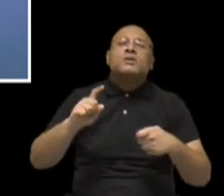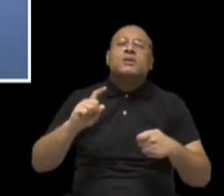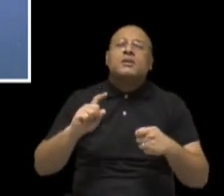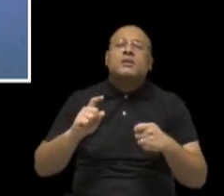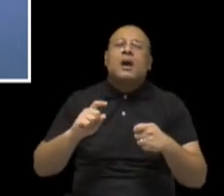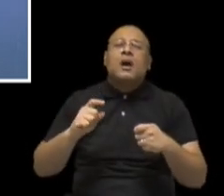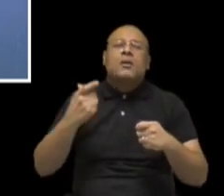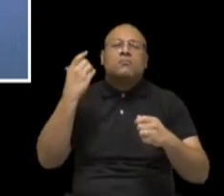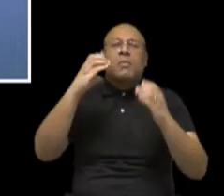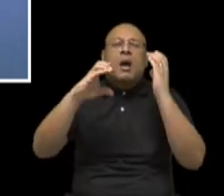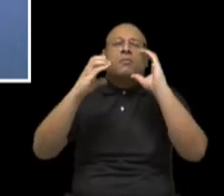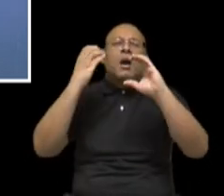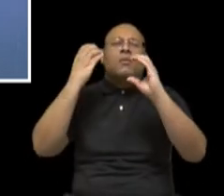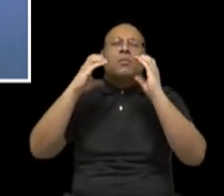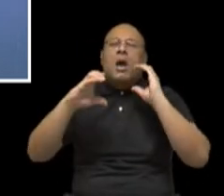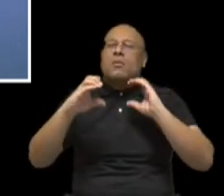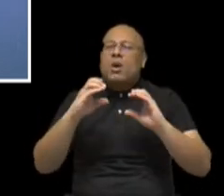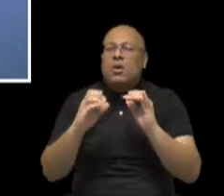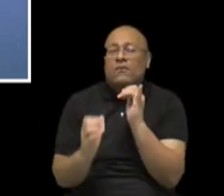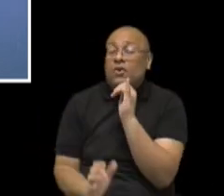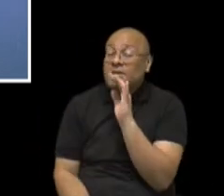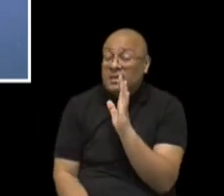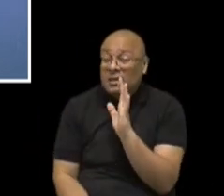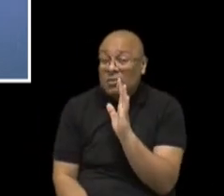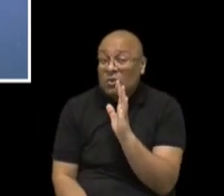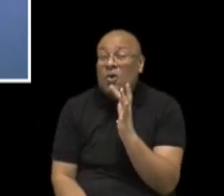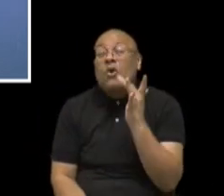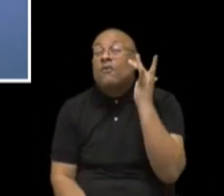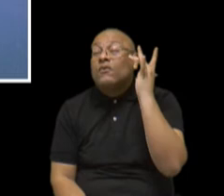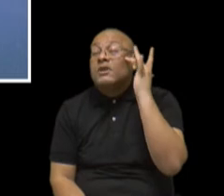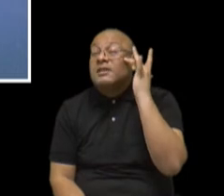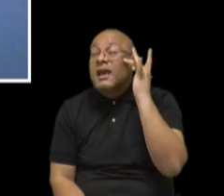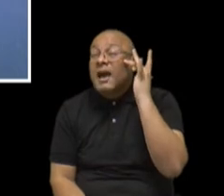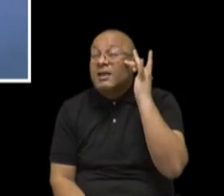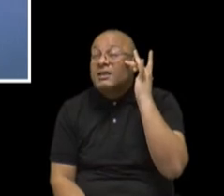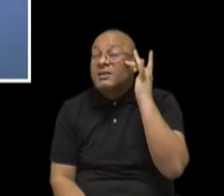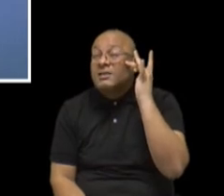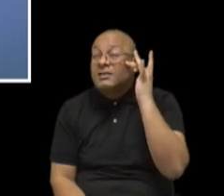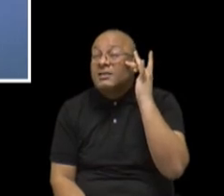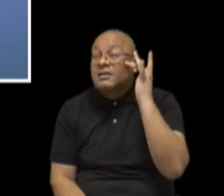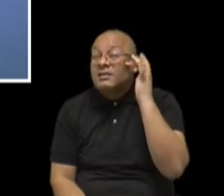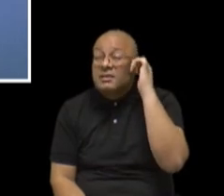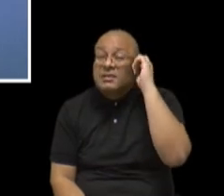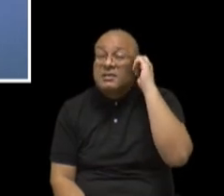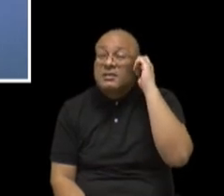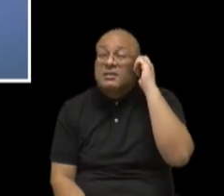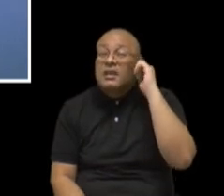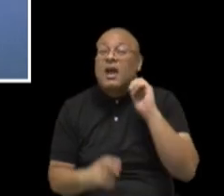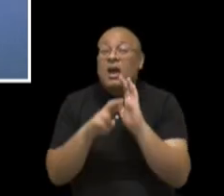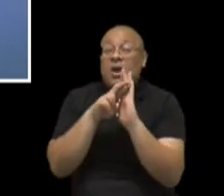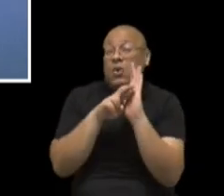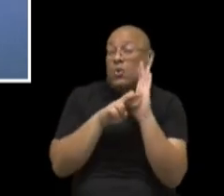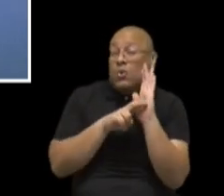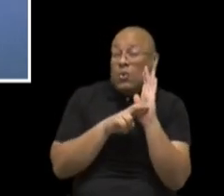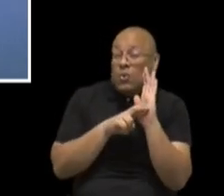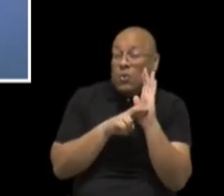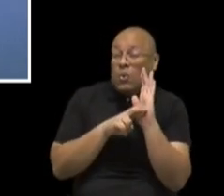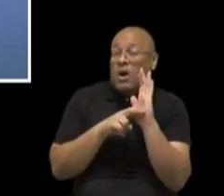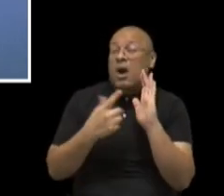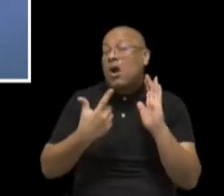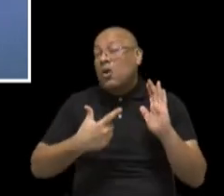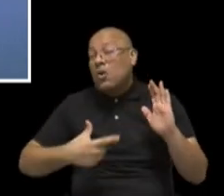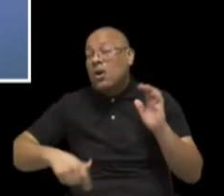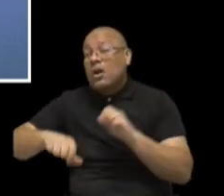pushed products, for example. Don't you think that there are, that the rule now applies to what